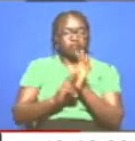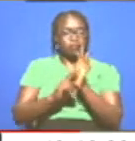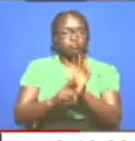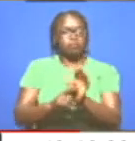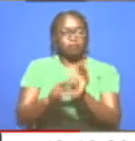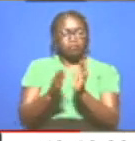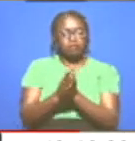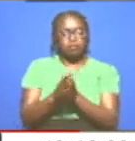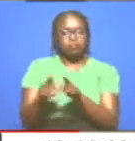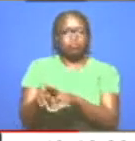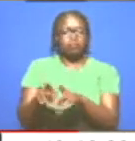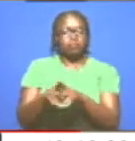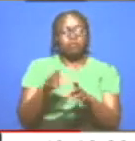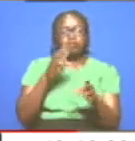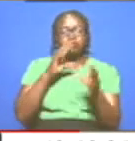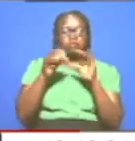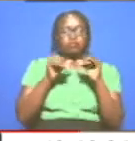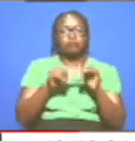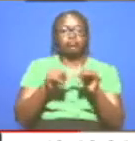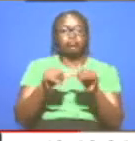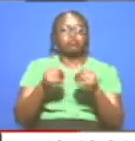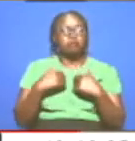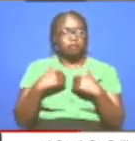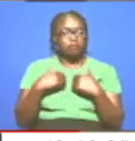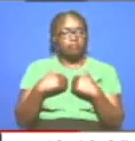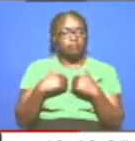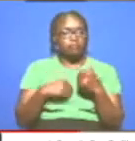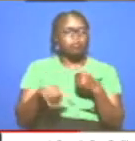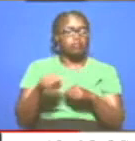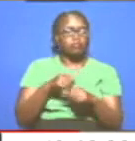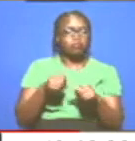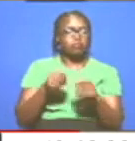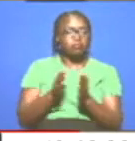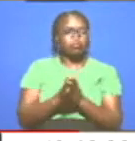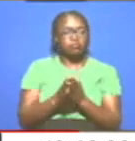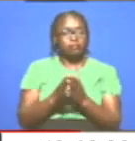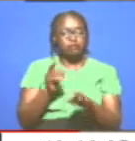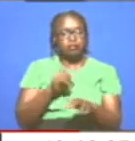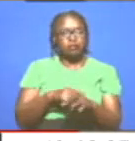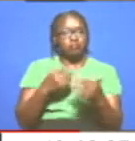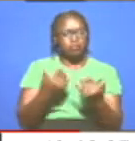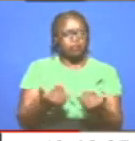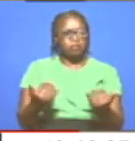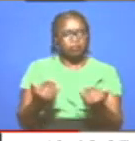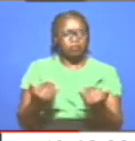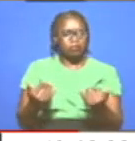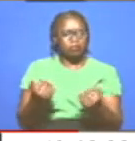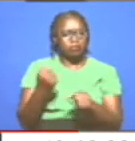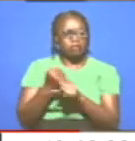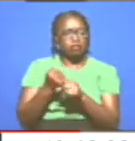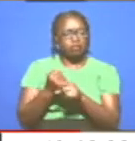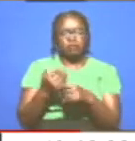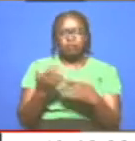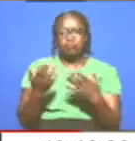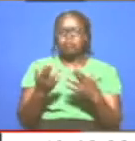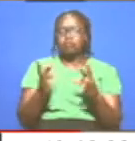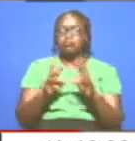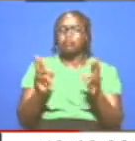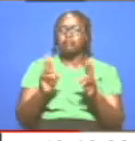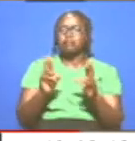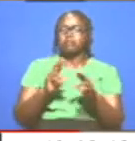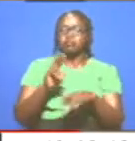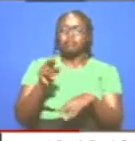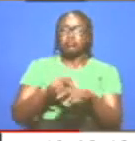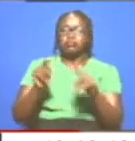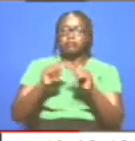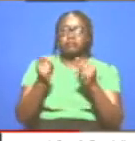And there is a conversation that you're having about immediate things that needs to be done and how to get players ready for the national team. Chairman, you